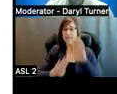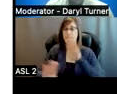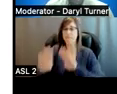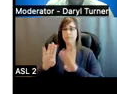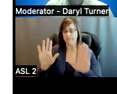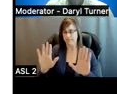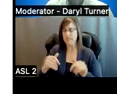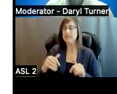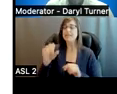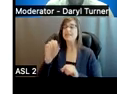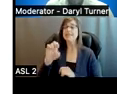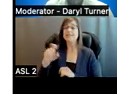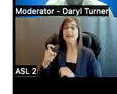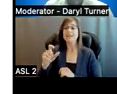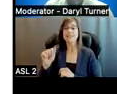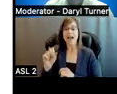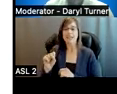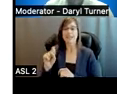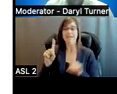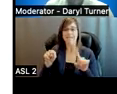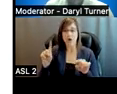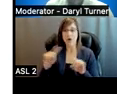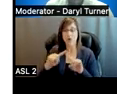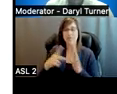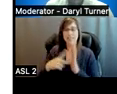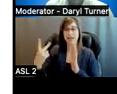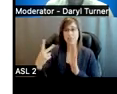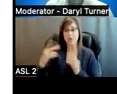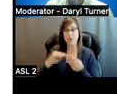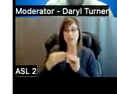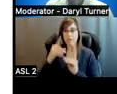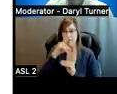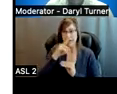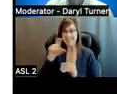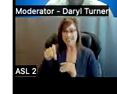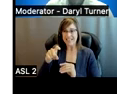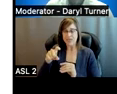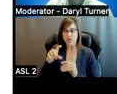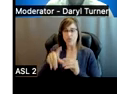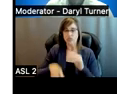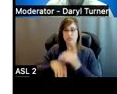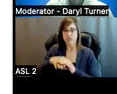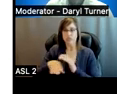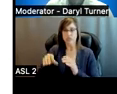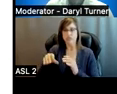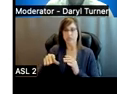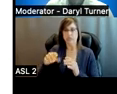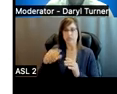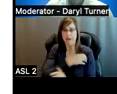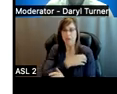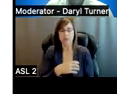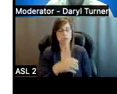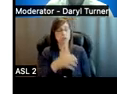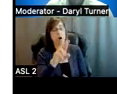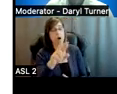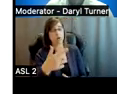sex as a variable would double the number of mice needed to reach sufficient power. So R21